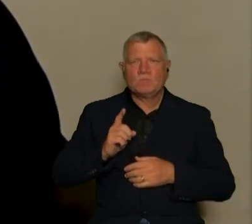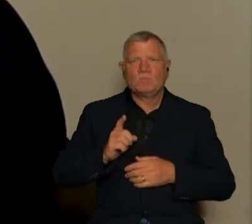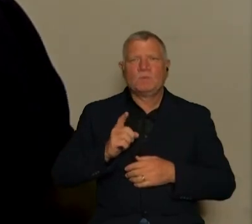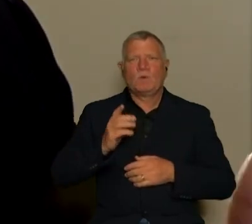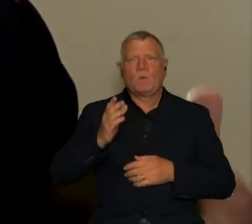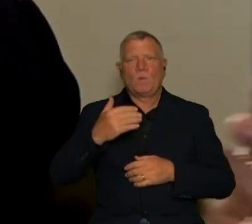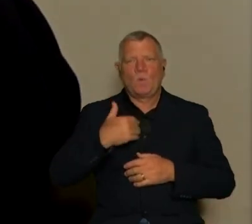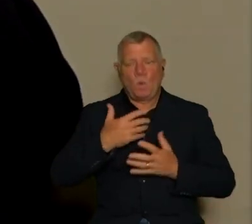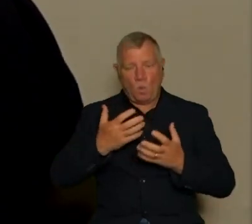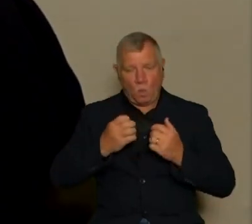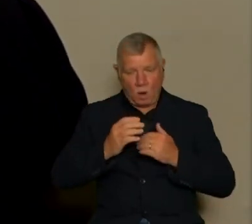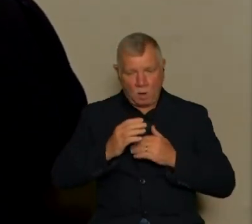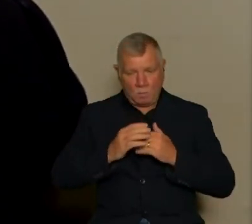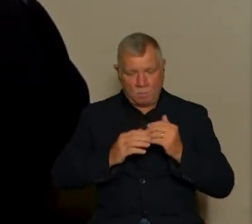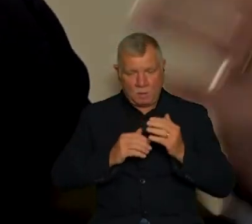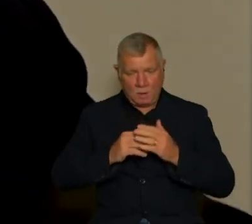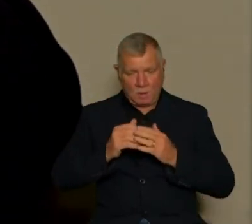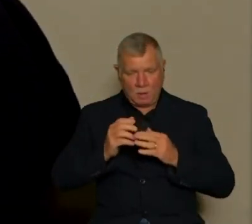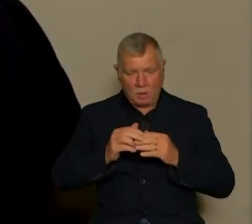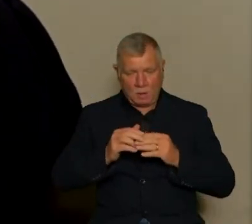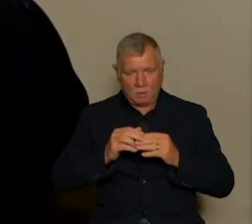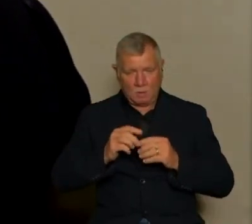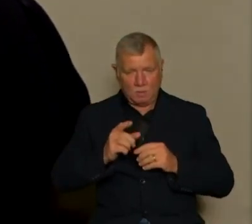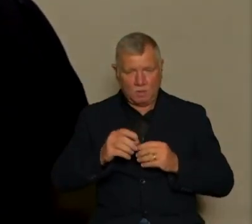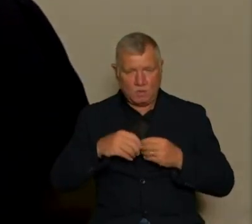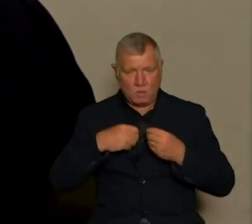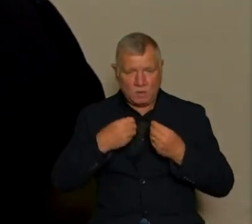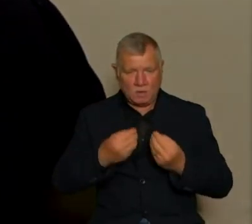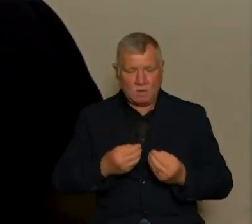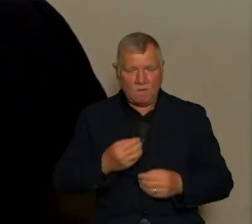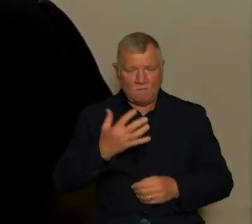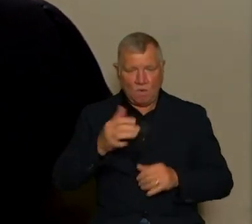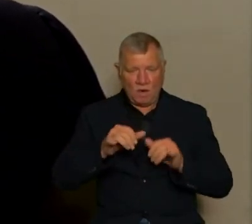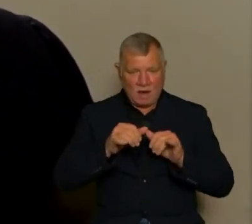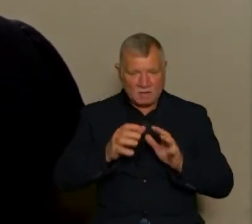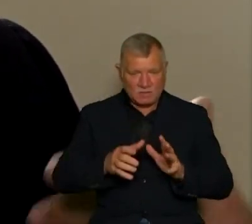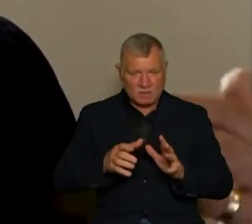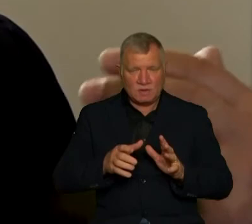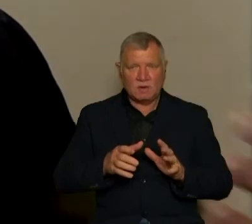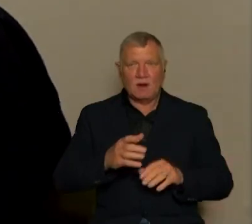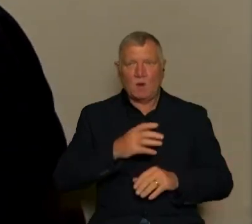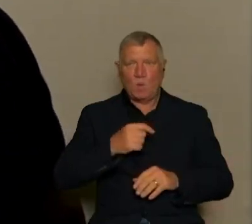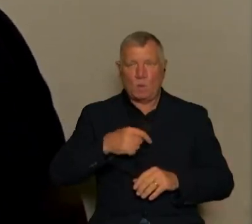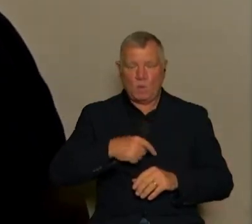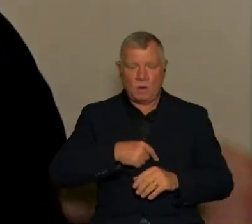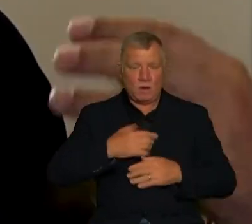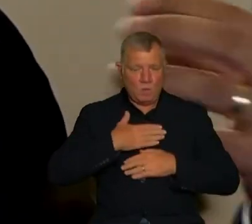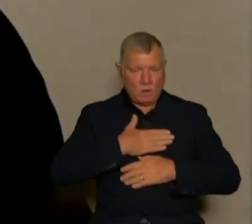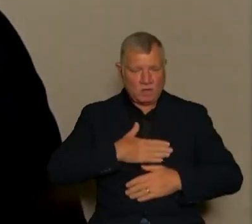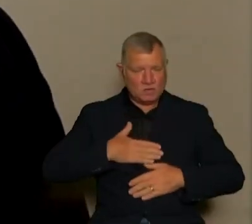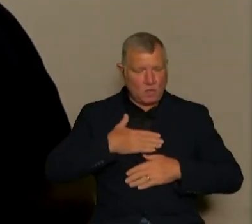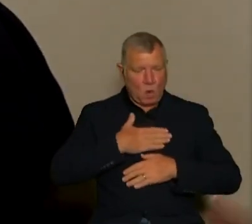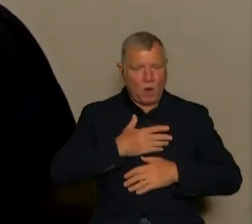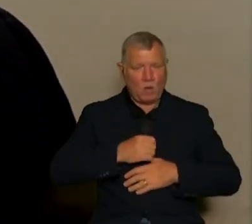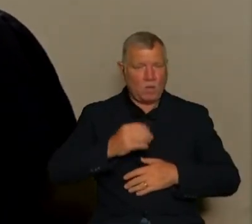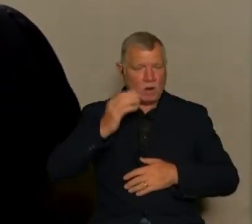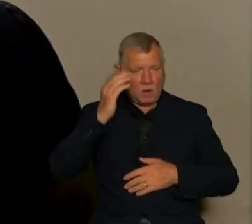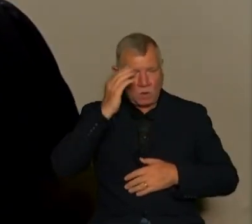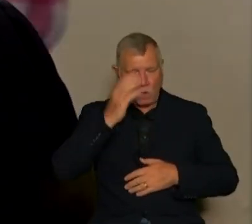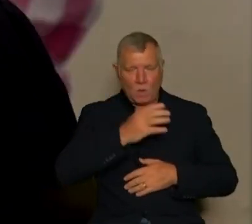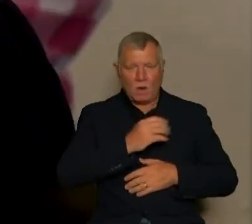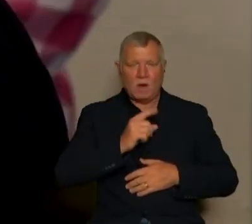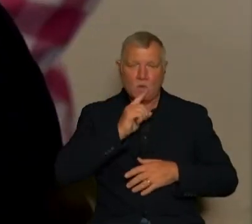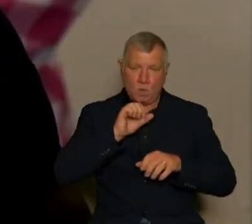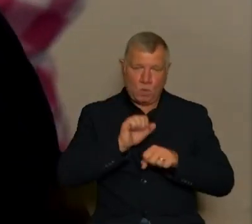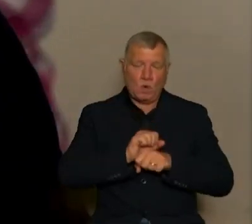You guys want to build a building, and you name four engineers and architects. That's what we enjoy. That's what we know, and